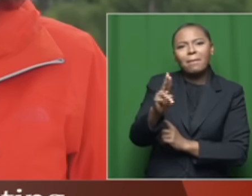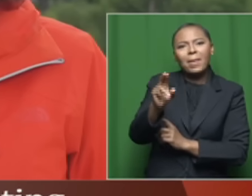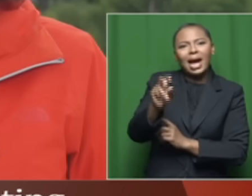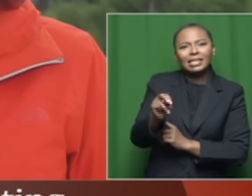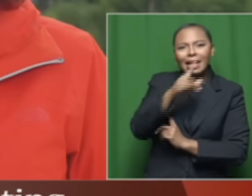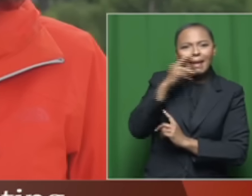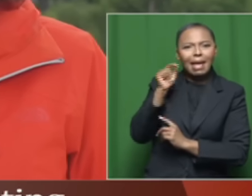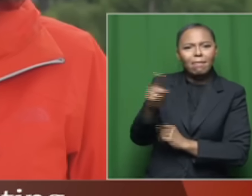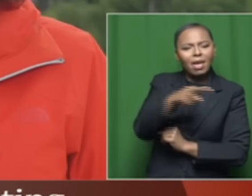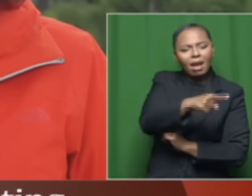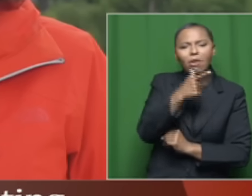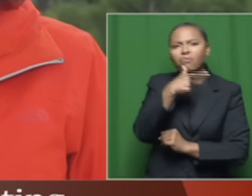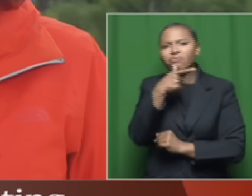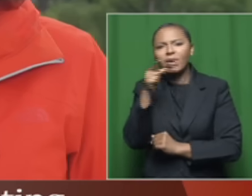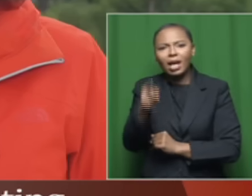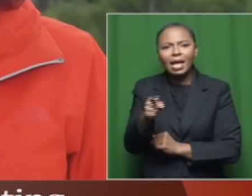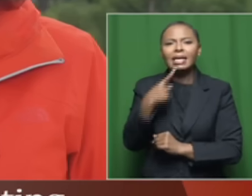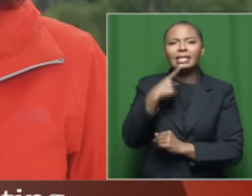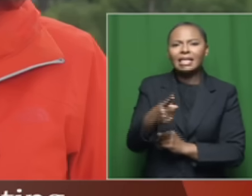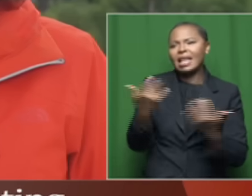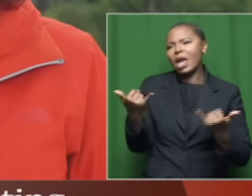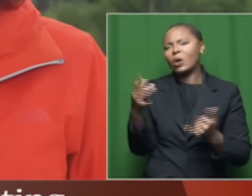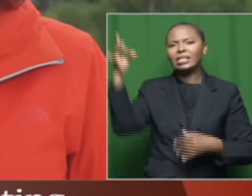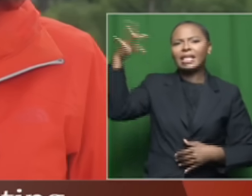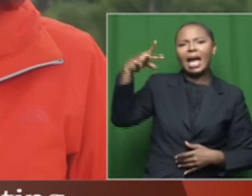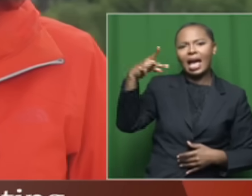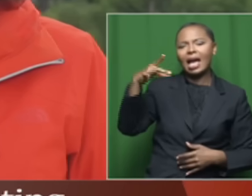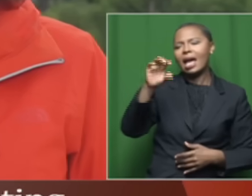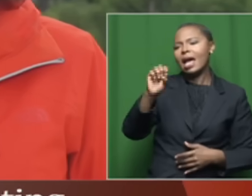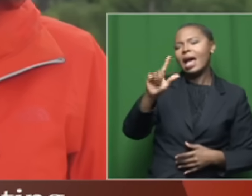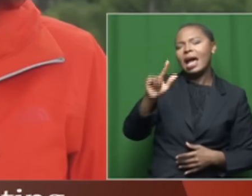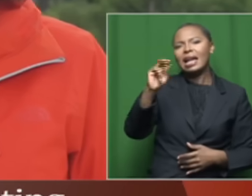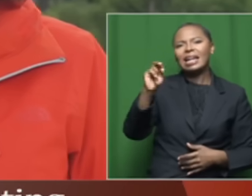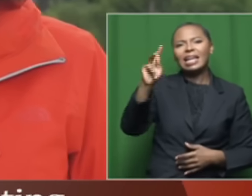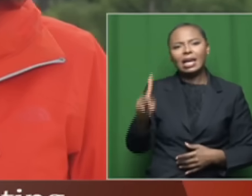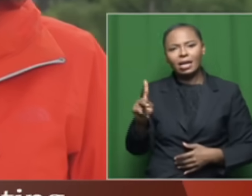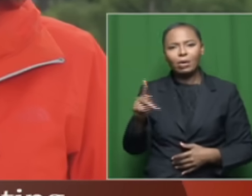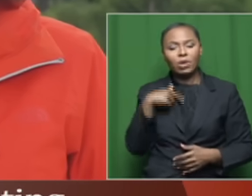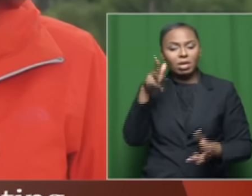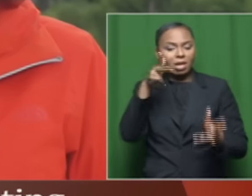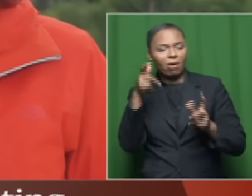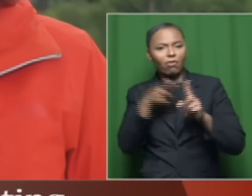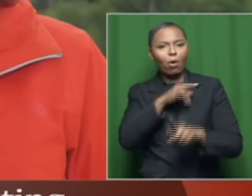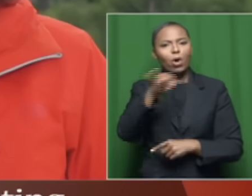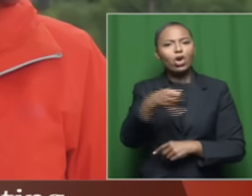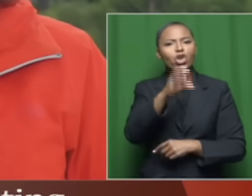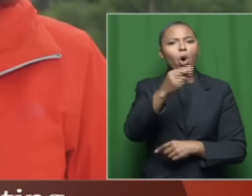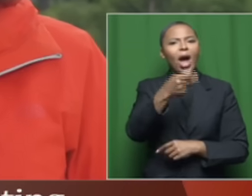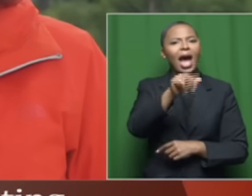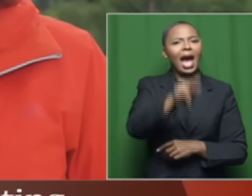how Starlink is, of course, now, as we heard from Johan Rupert there, needed in